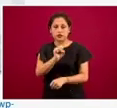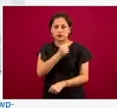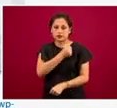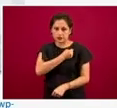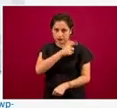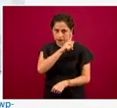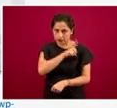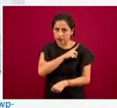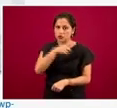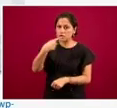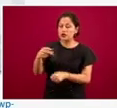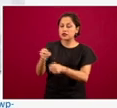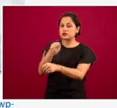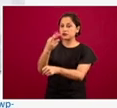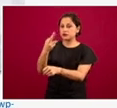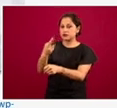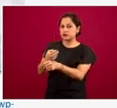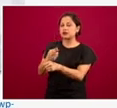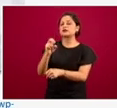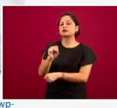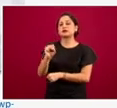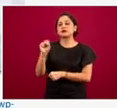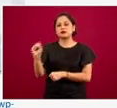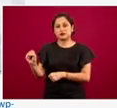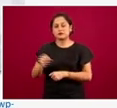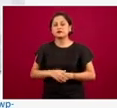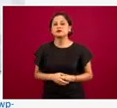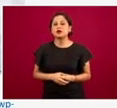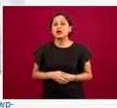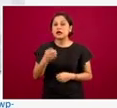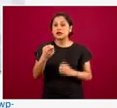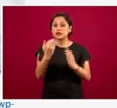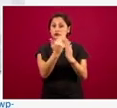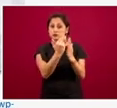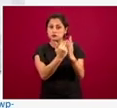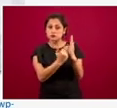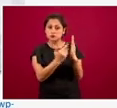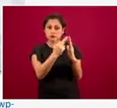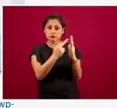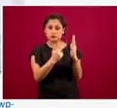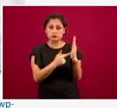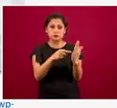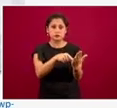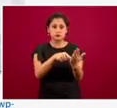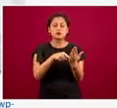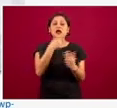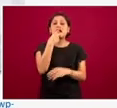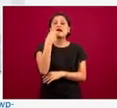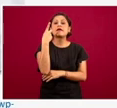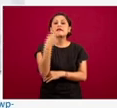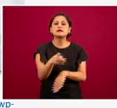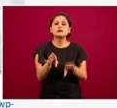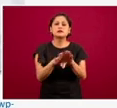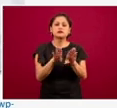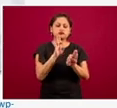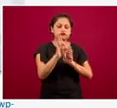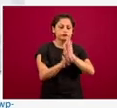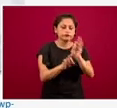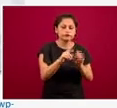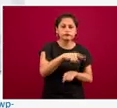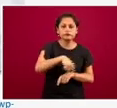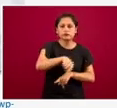guidelines and protocols for treating patients infected with COVID-19, and they